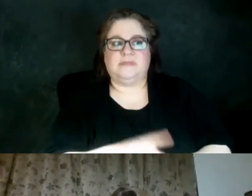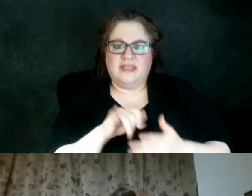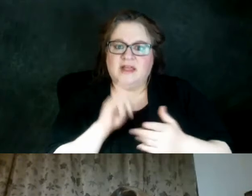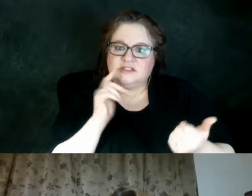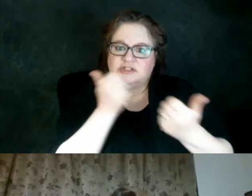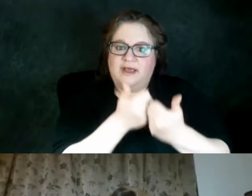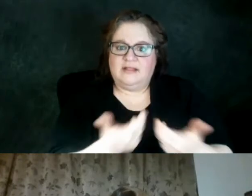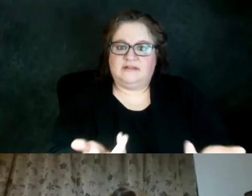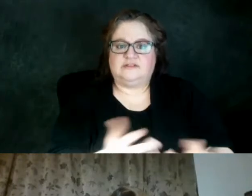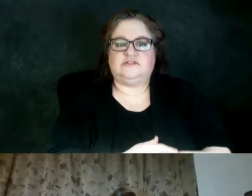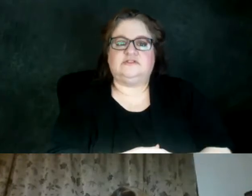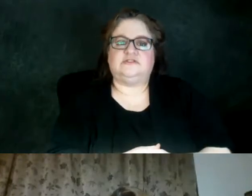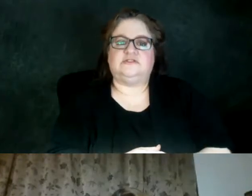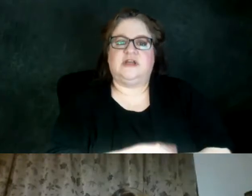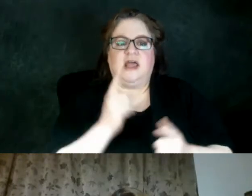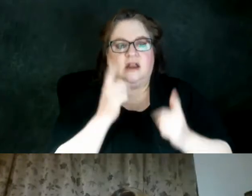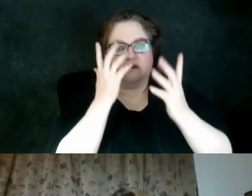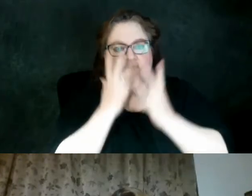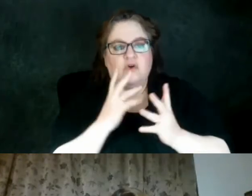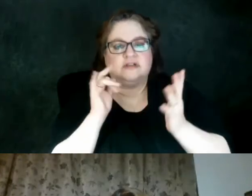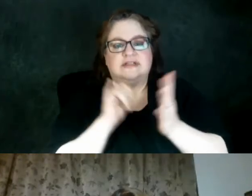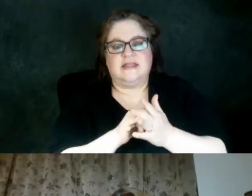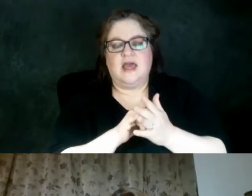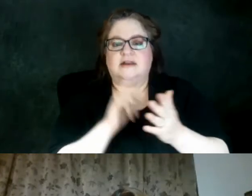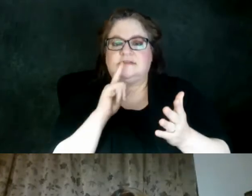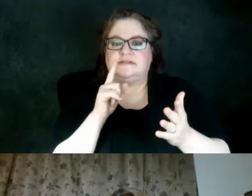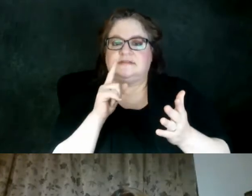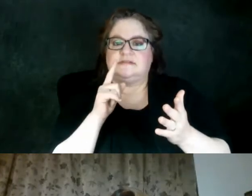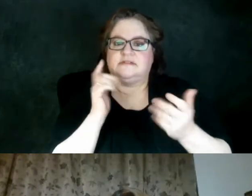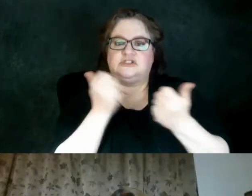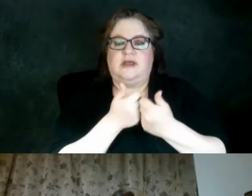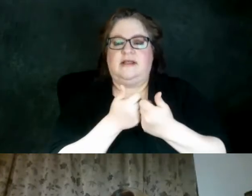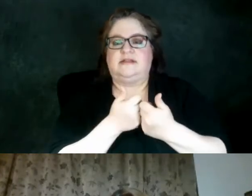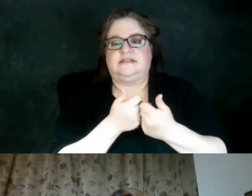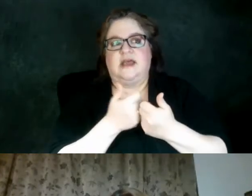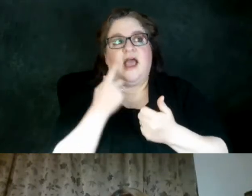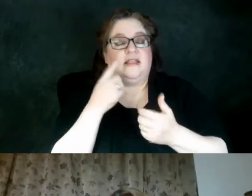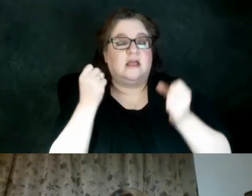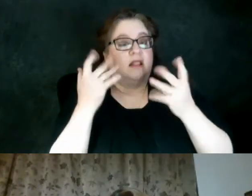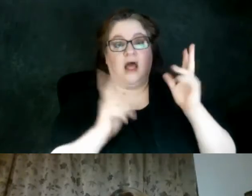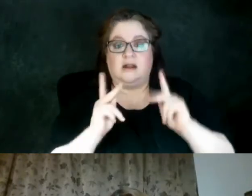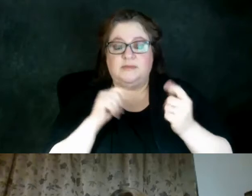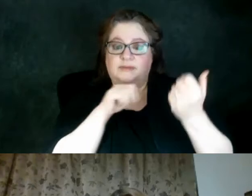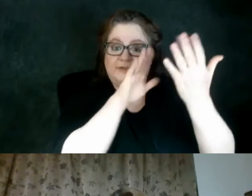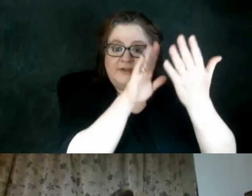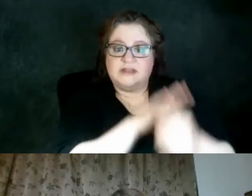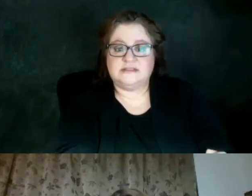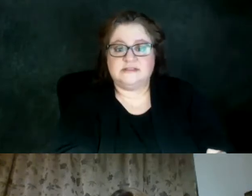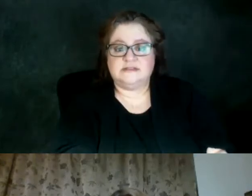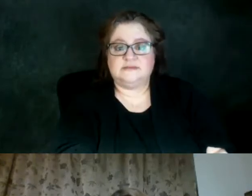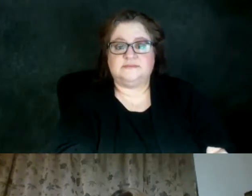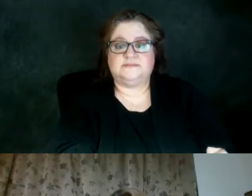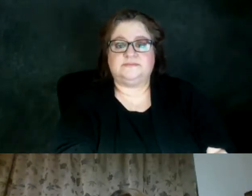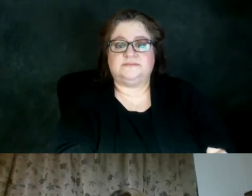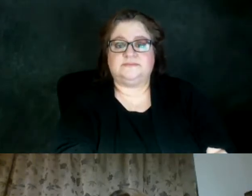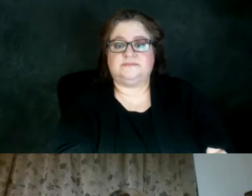and unfortunately, that is a challenge that I think a lot of people face.